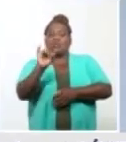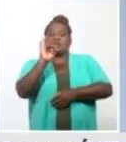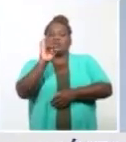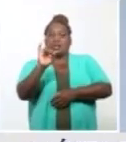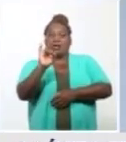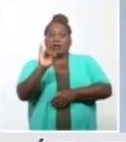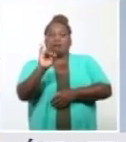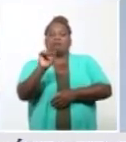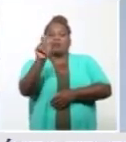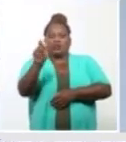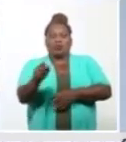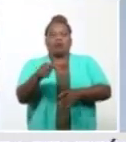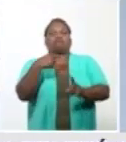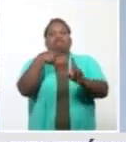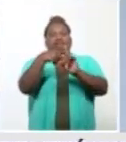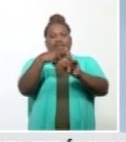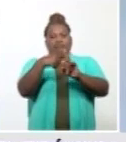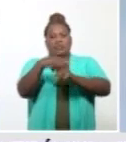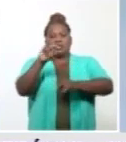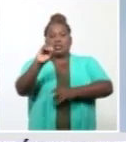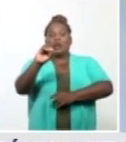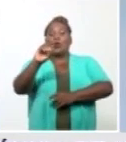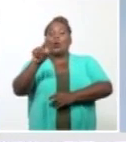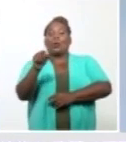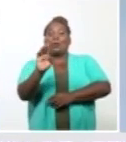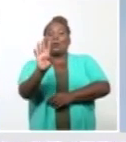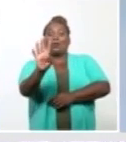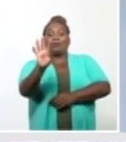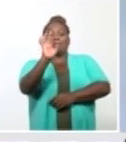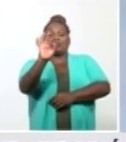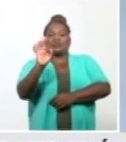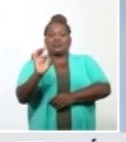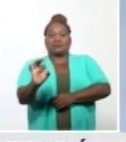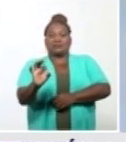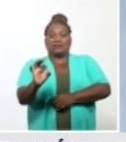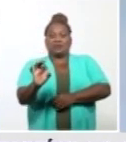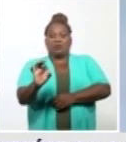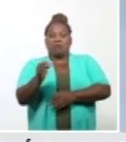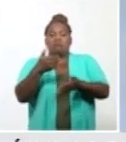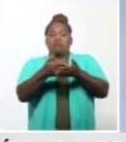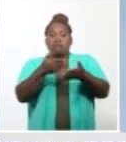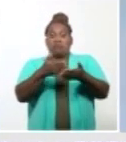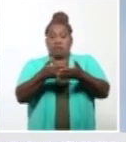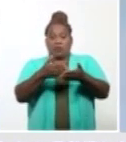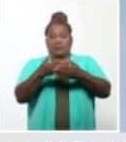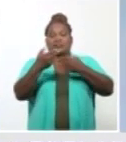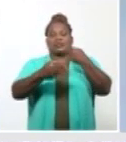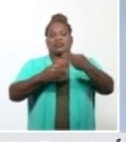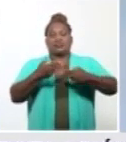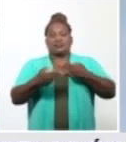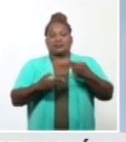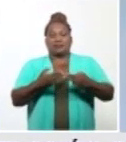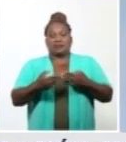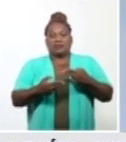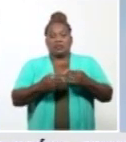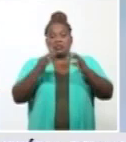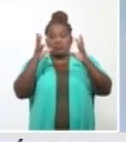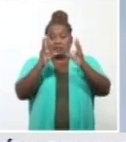positivas. As a result of the study of the 1,451 samples, 6 were